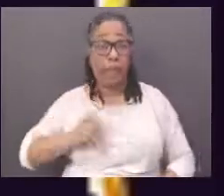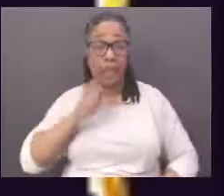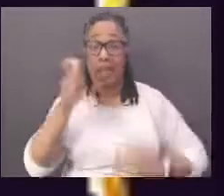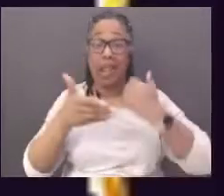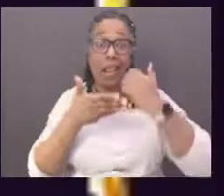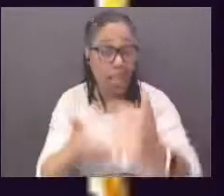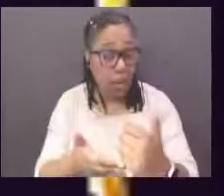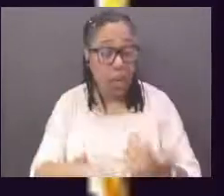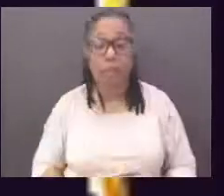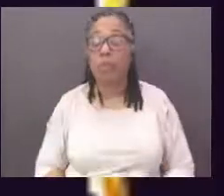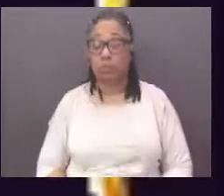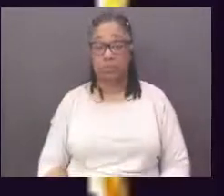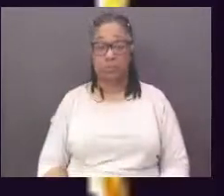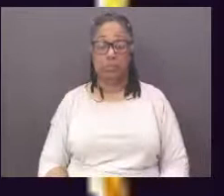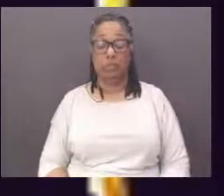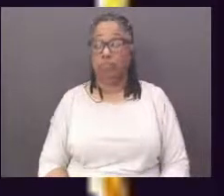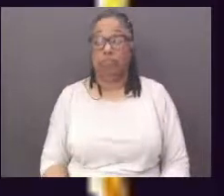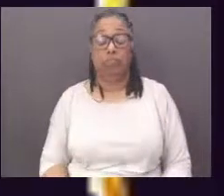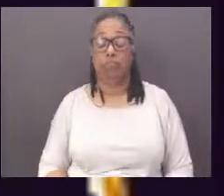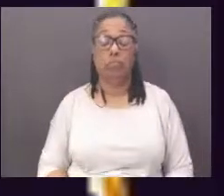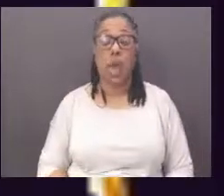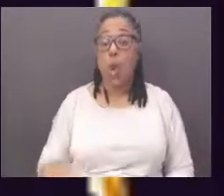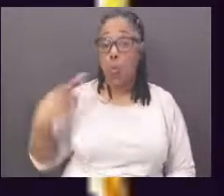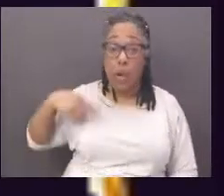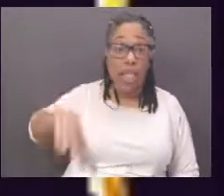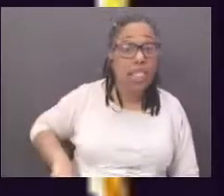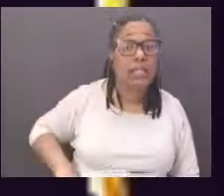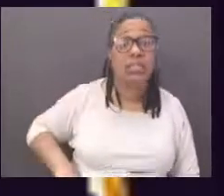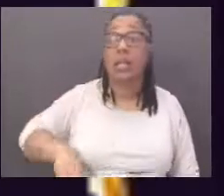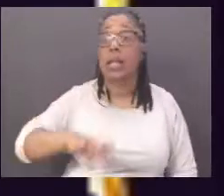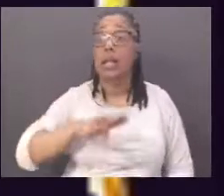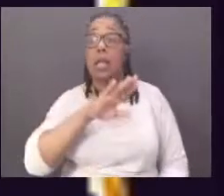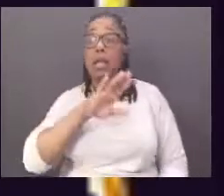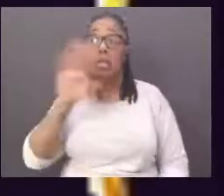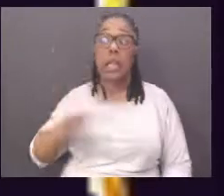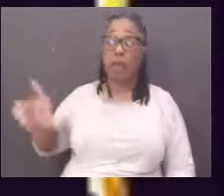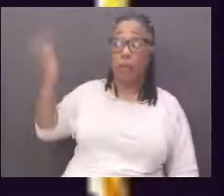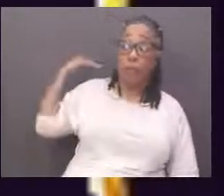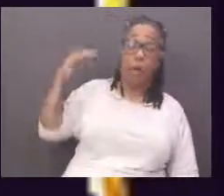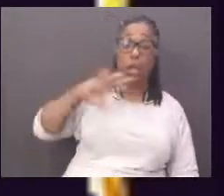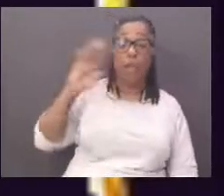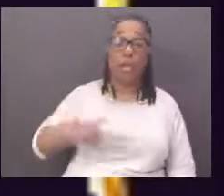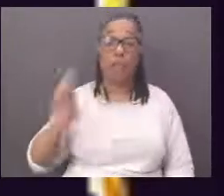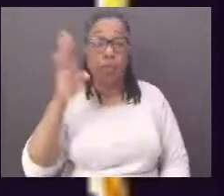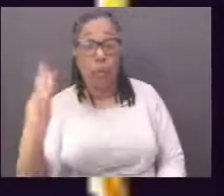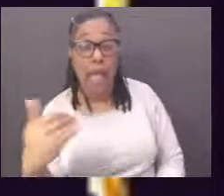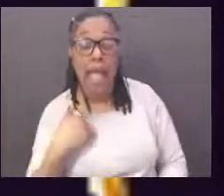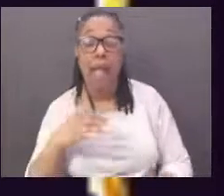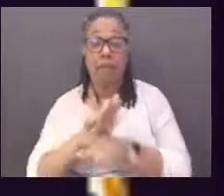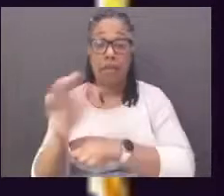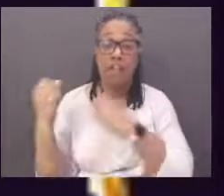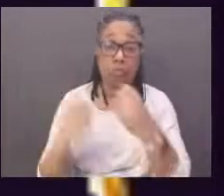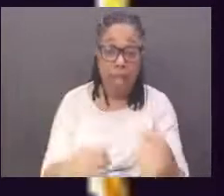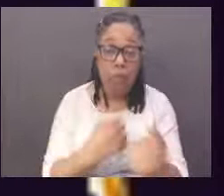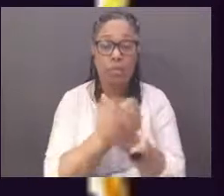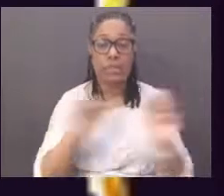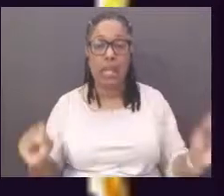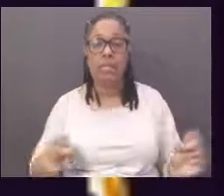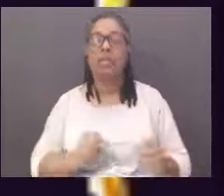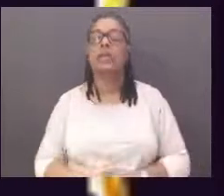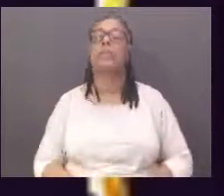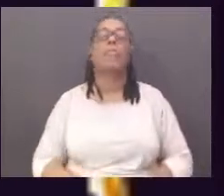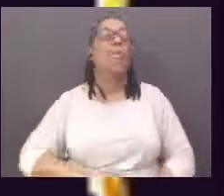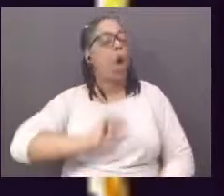good come judgment day. Religion never has and never will have the power to save. It's in